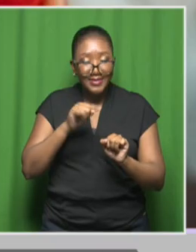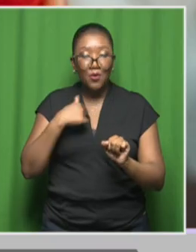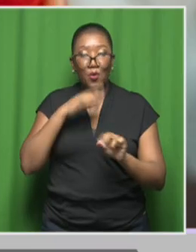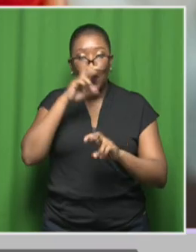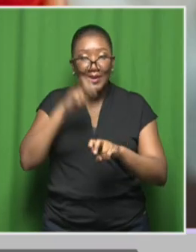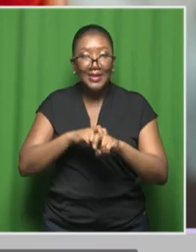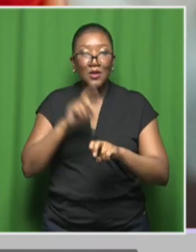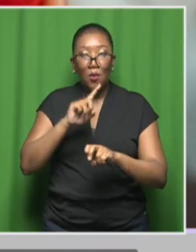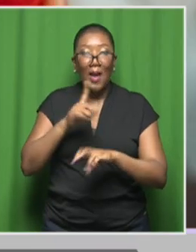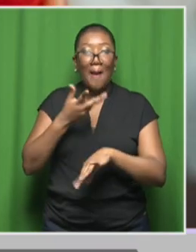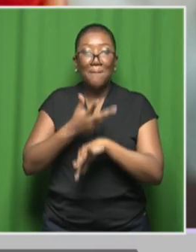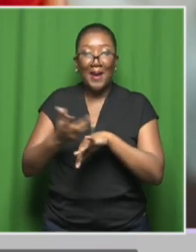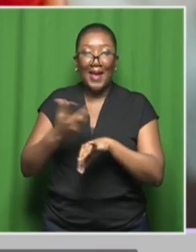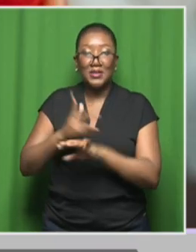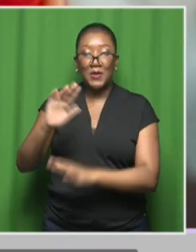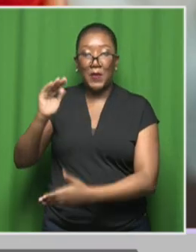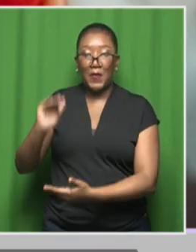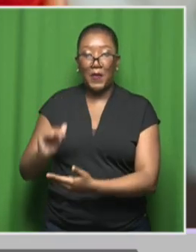having a shortage in terms of blood.